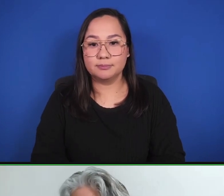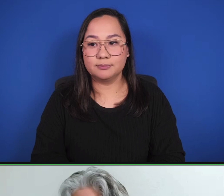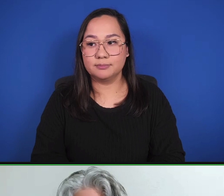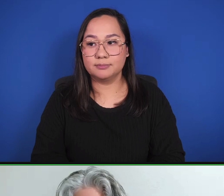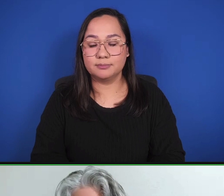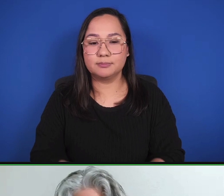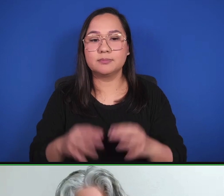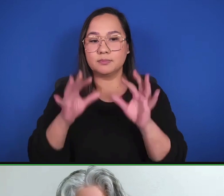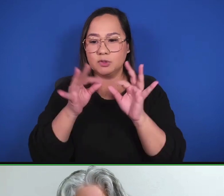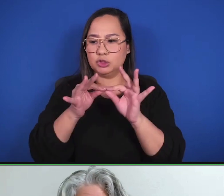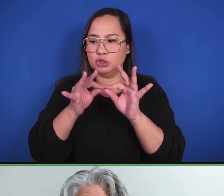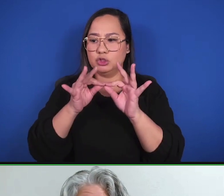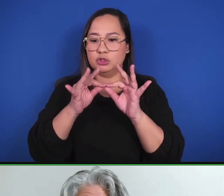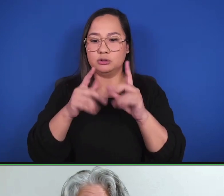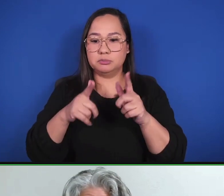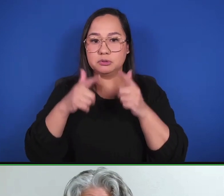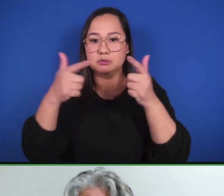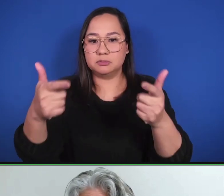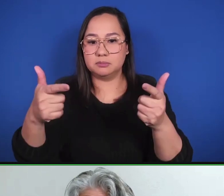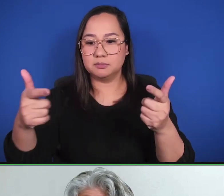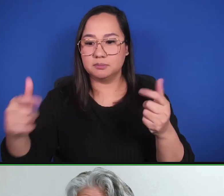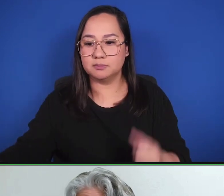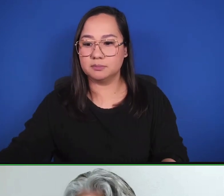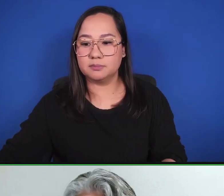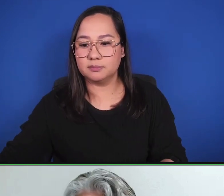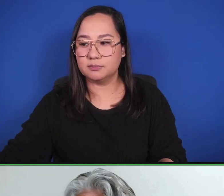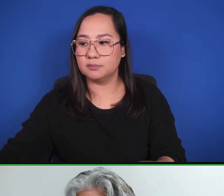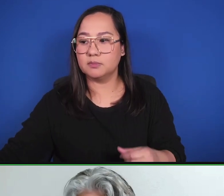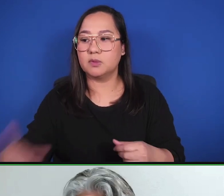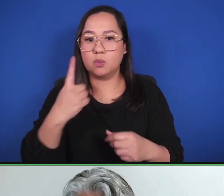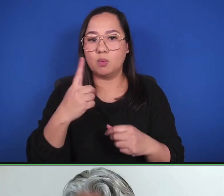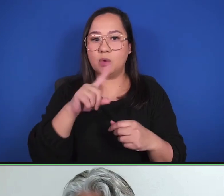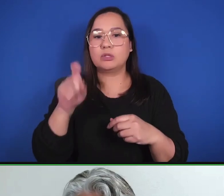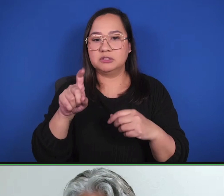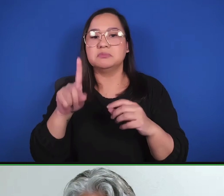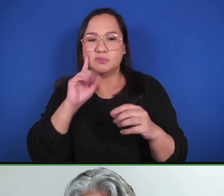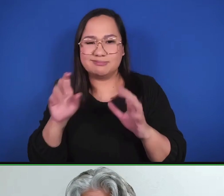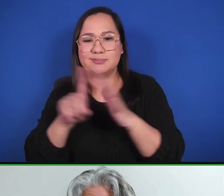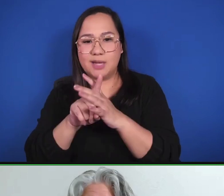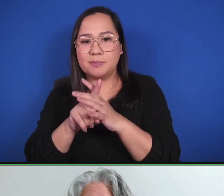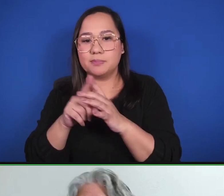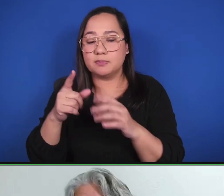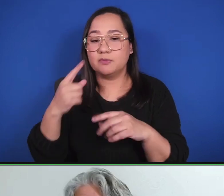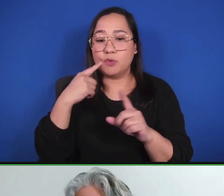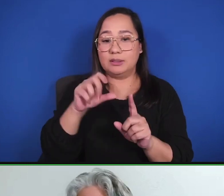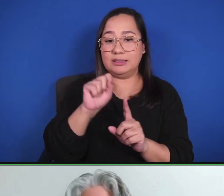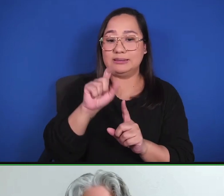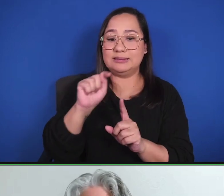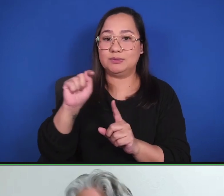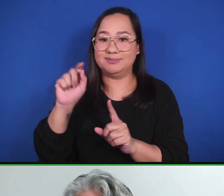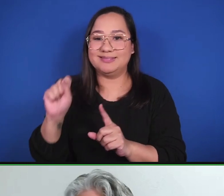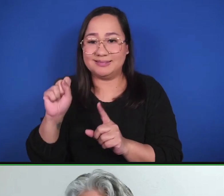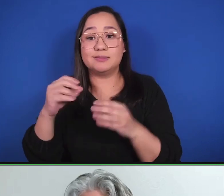One question that comes up often is, can speech-to-text services be provided instead of sign language interpreting? This